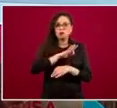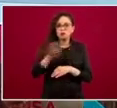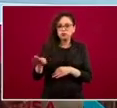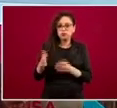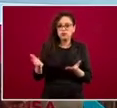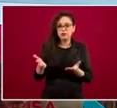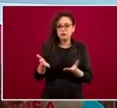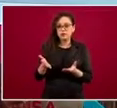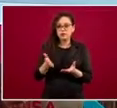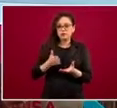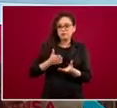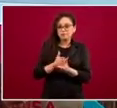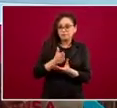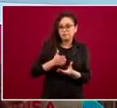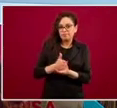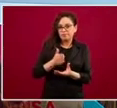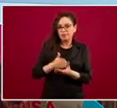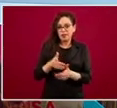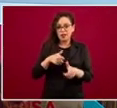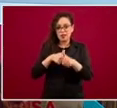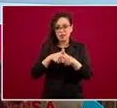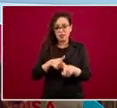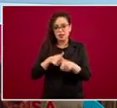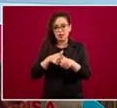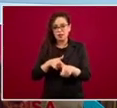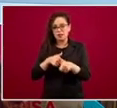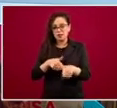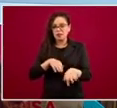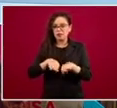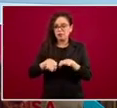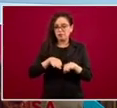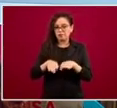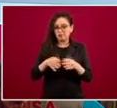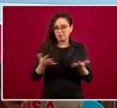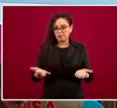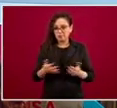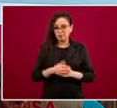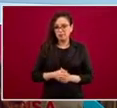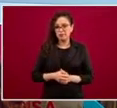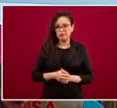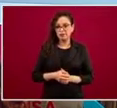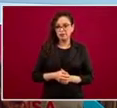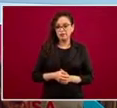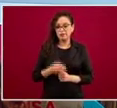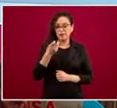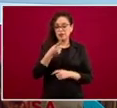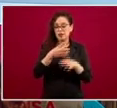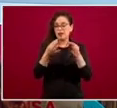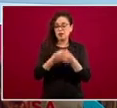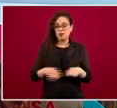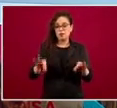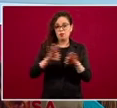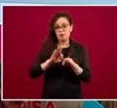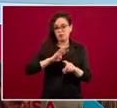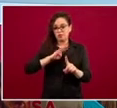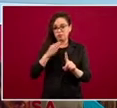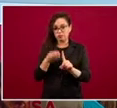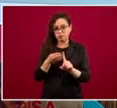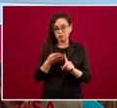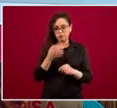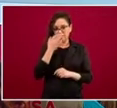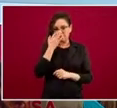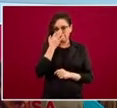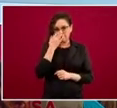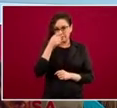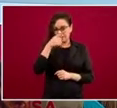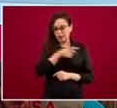their response. They're looking for a way out of these suspension of activities, and they're looking